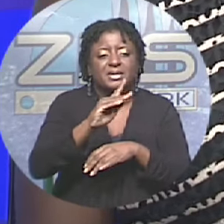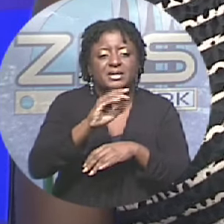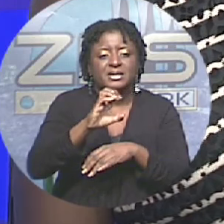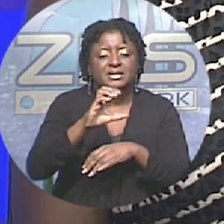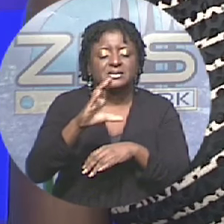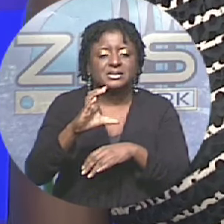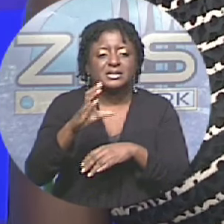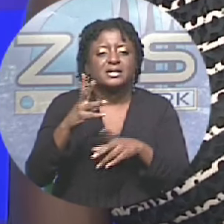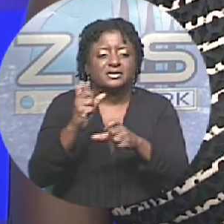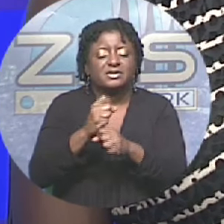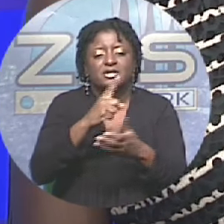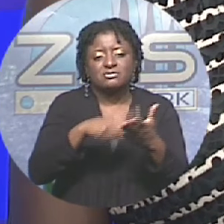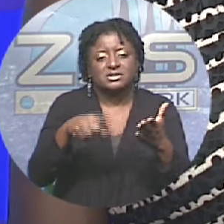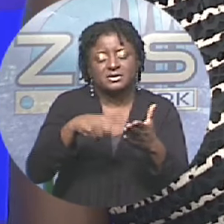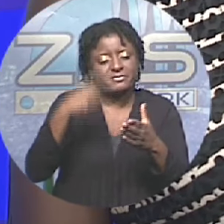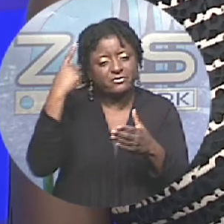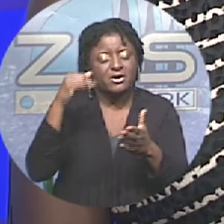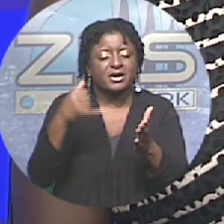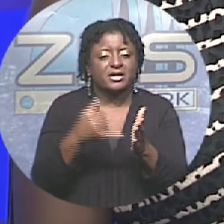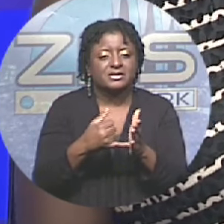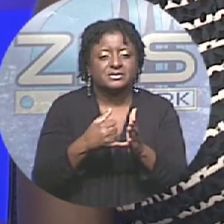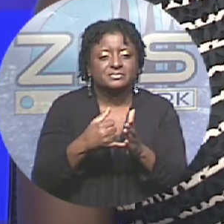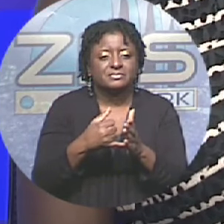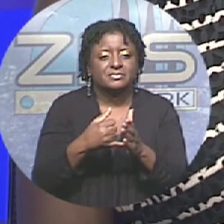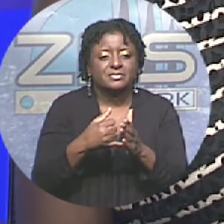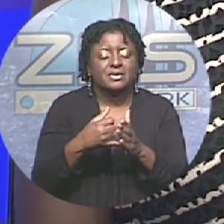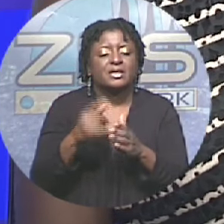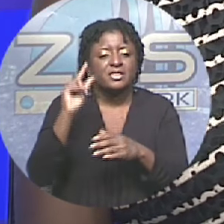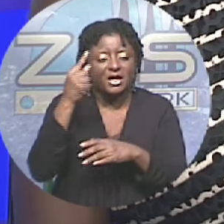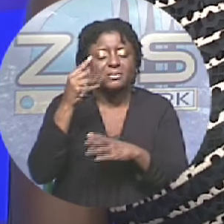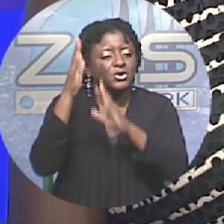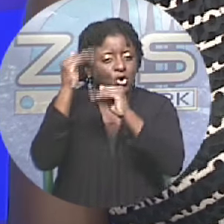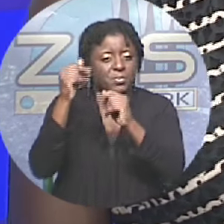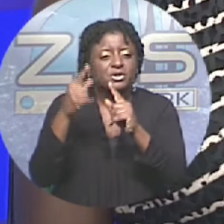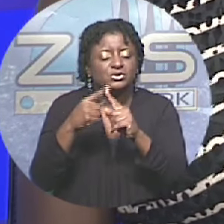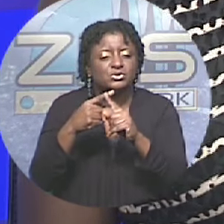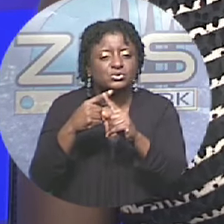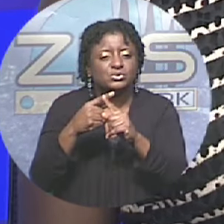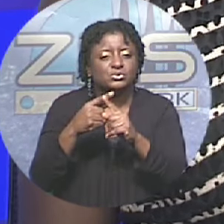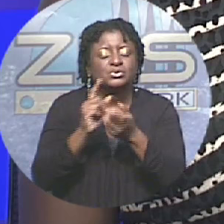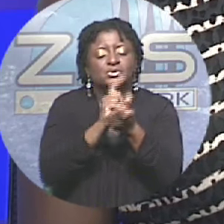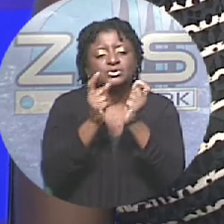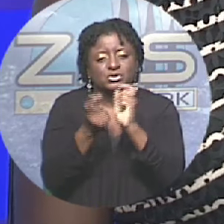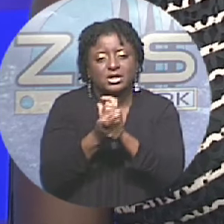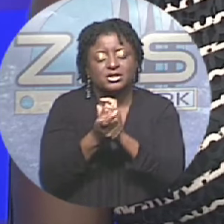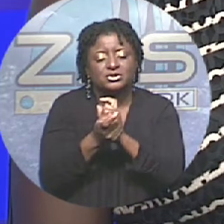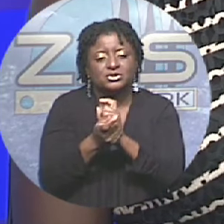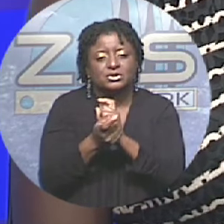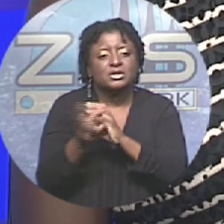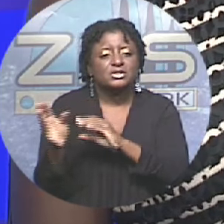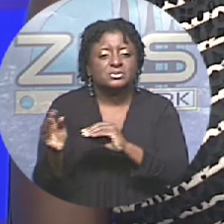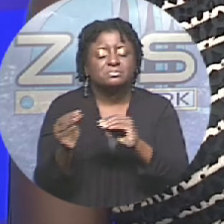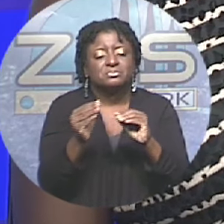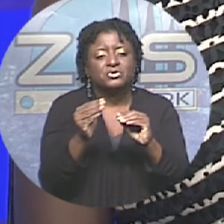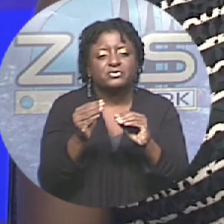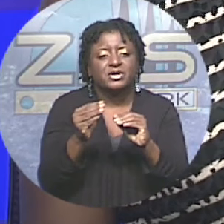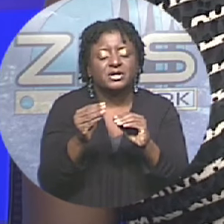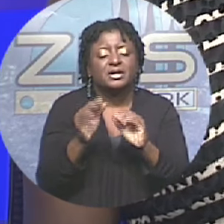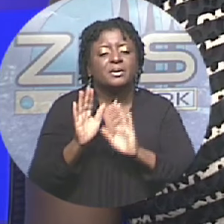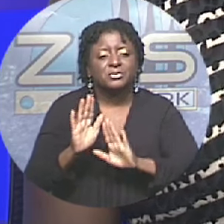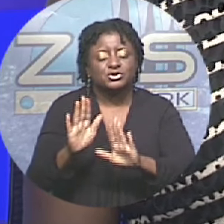to environmental degradation that government is hoping to counteract as it pushes forth its efforts to remove oil from the water and restore